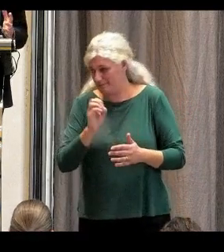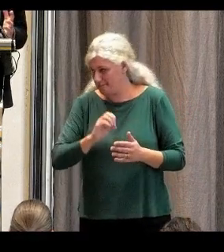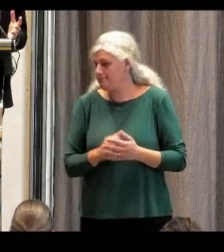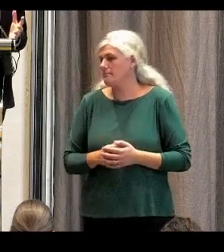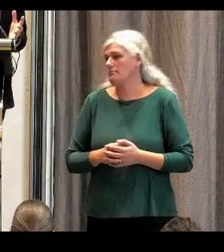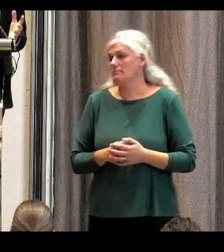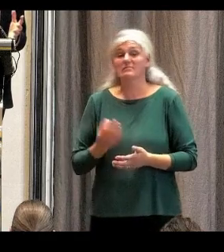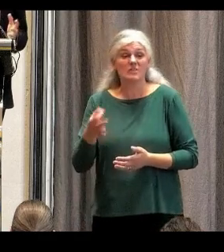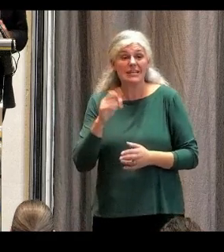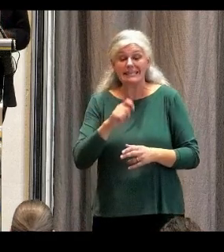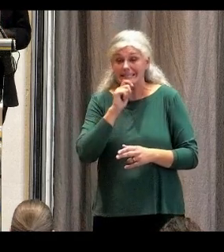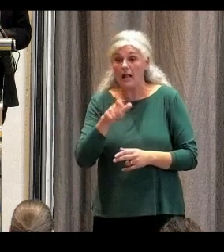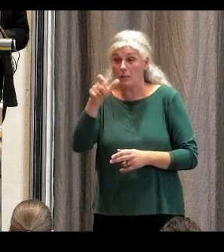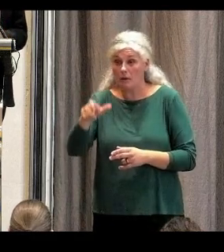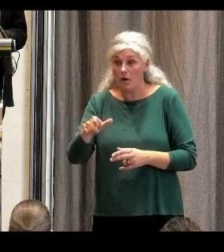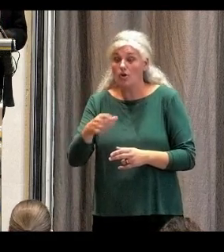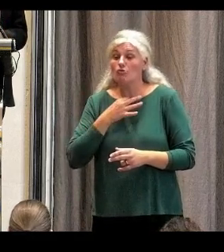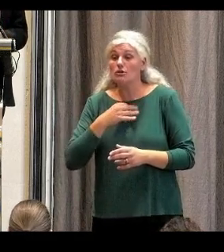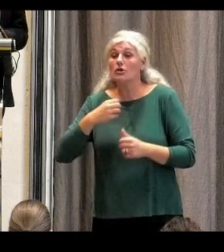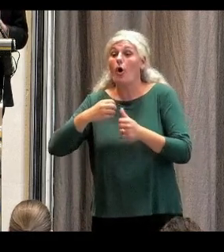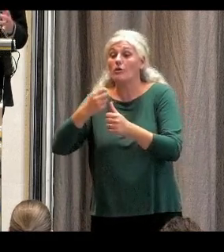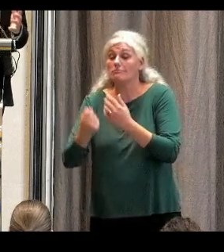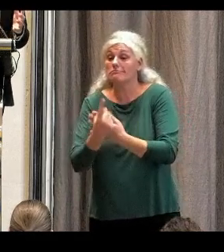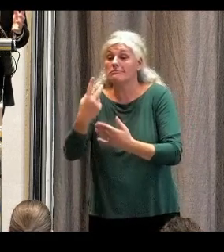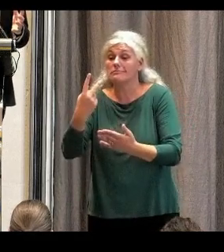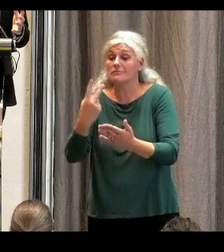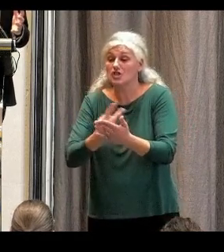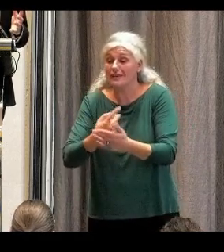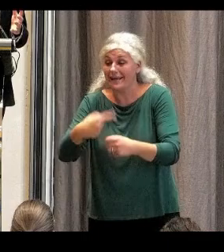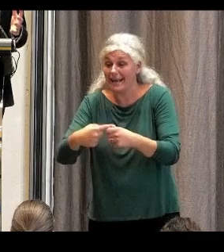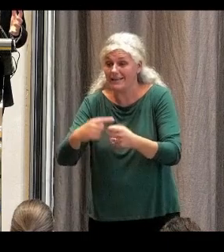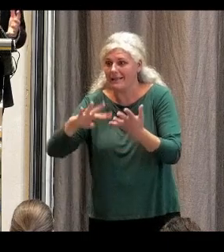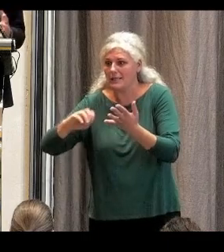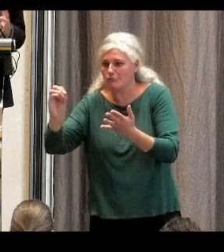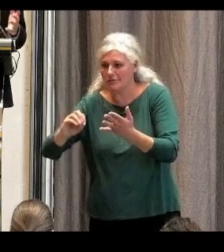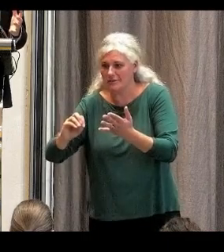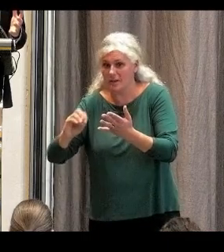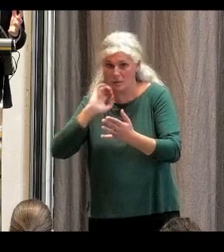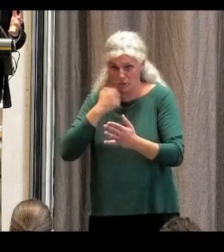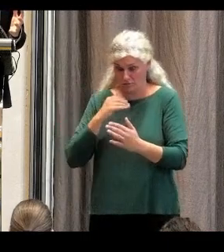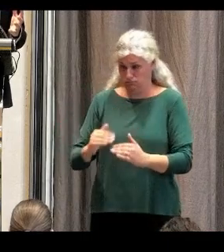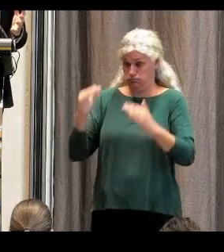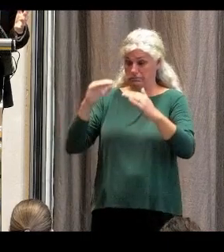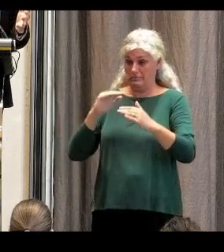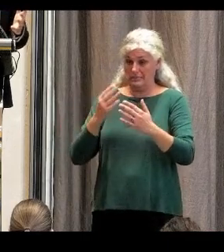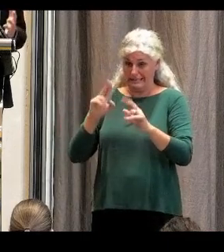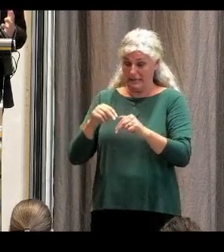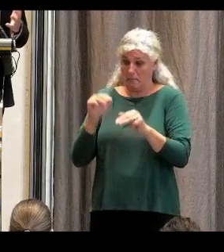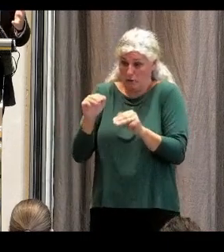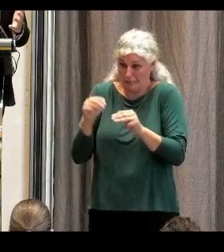It'd be great if we could say to people, your risk of another seizure is about 90%, because if it's really high, like 90%,